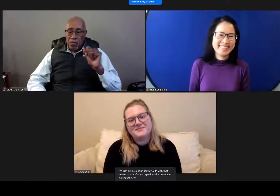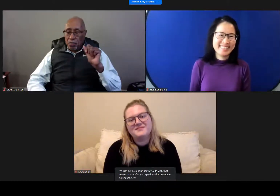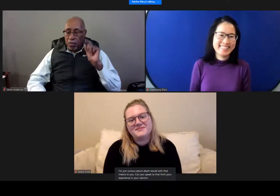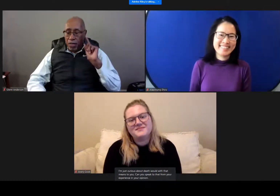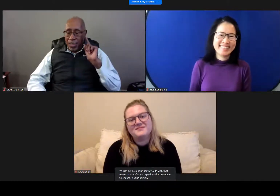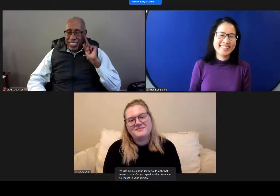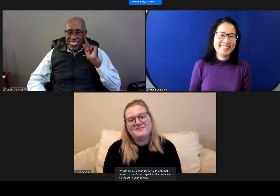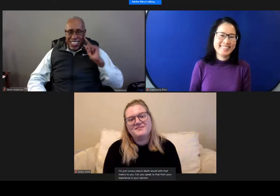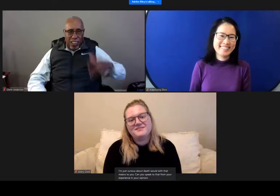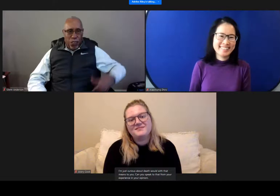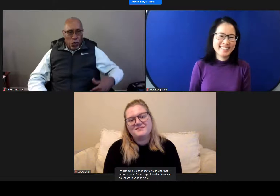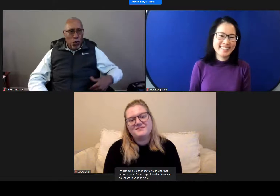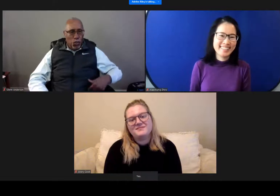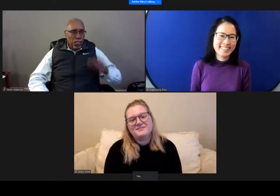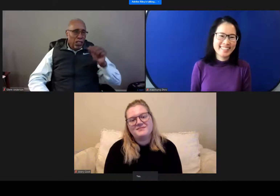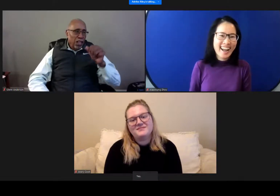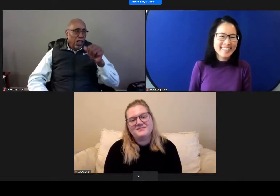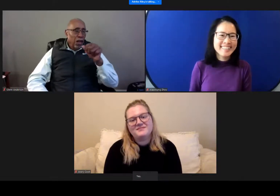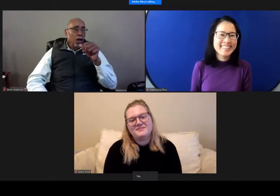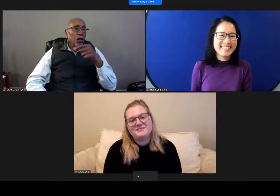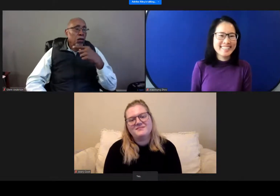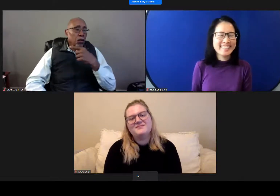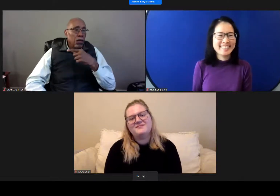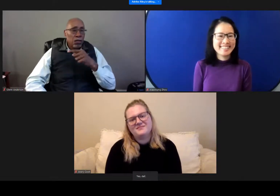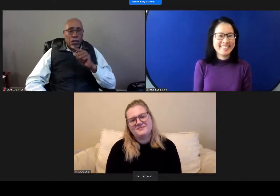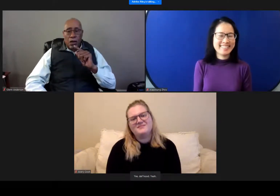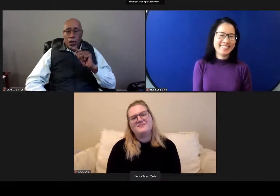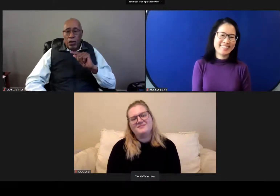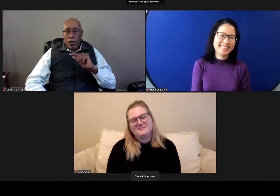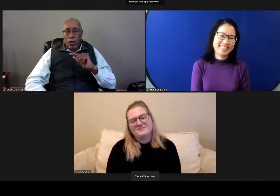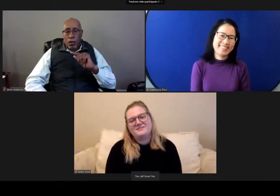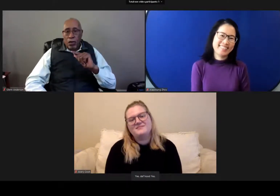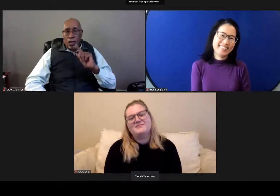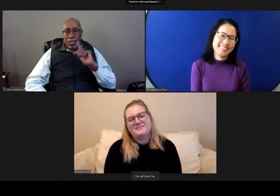opinion? Yes, Deafhood, yes.